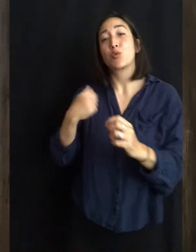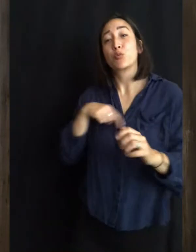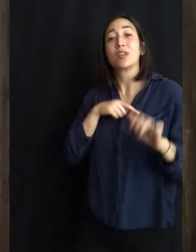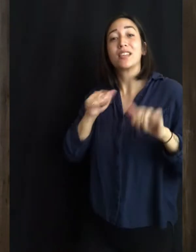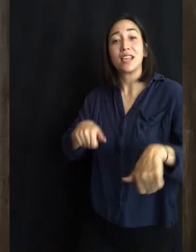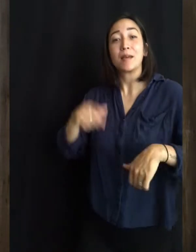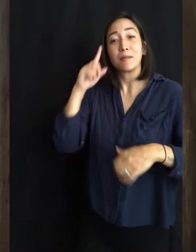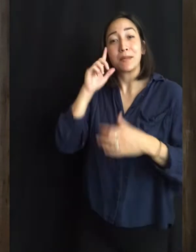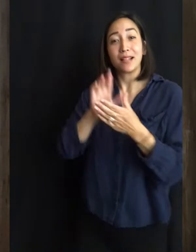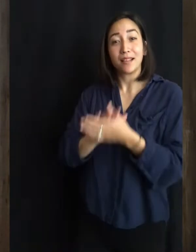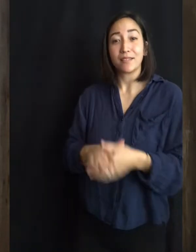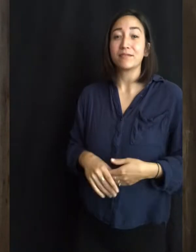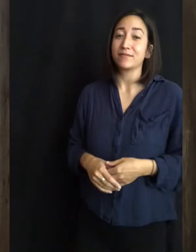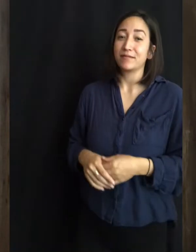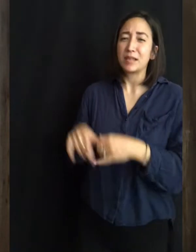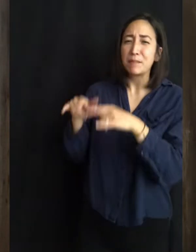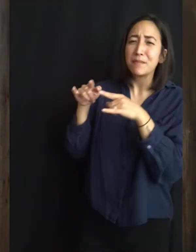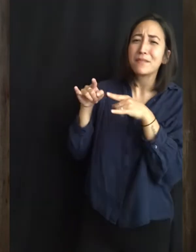and believe."